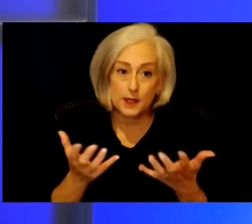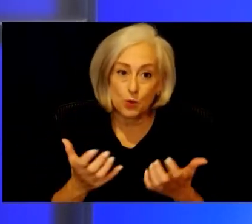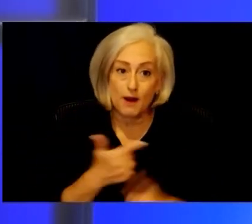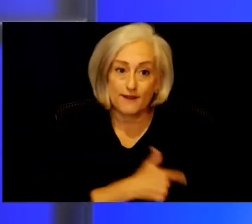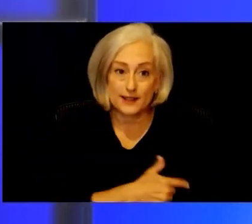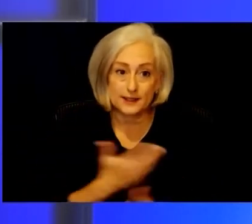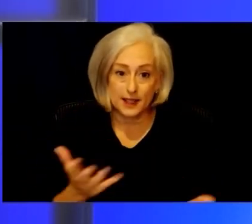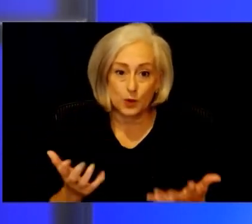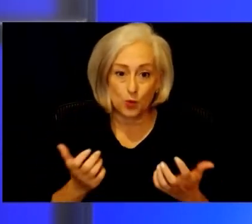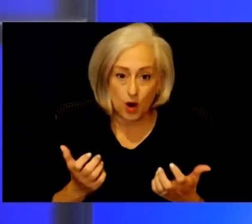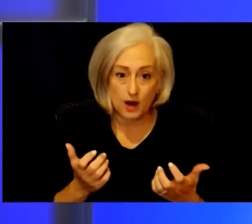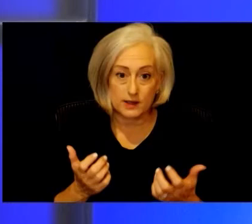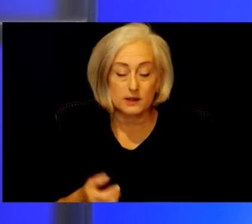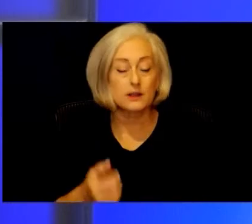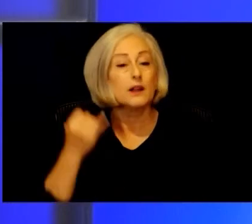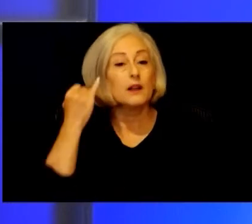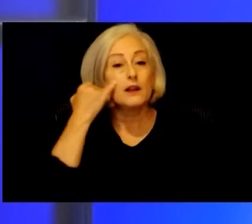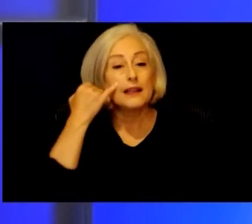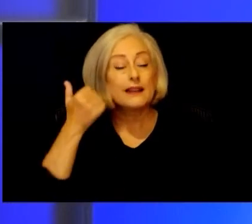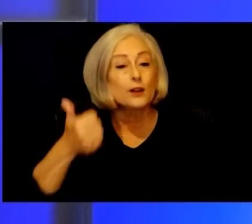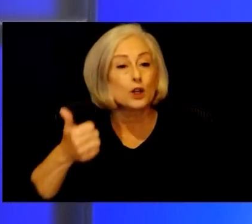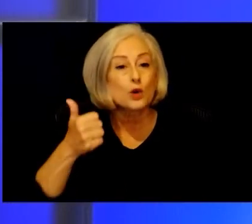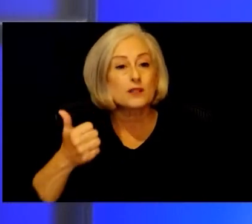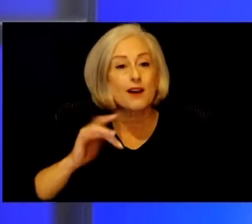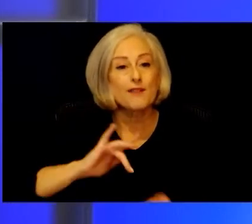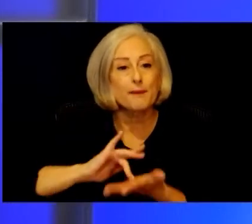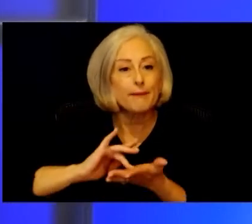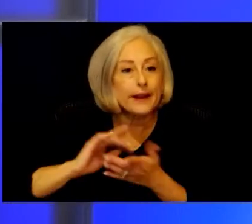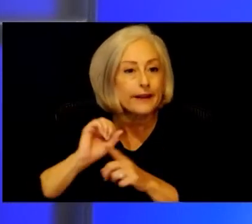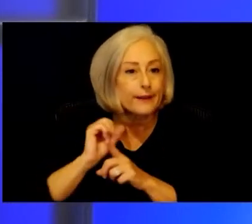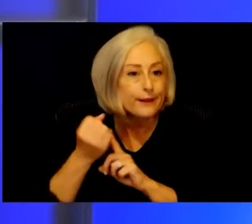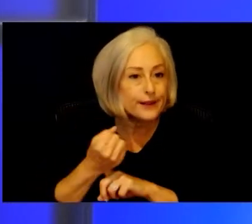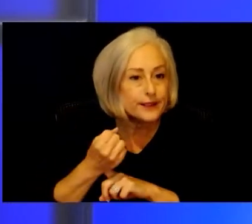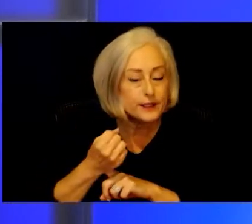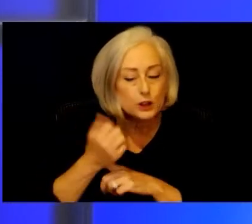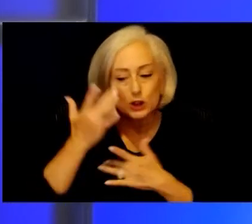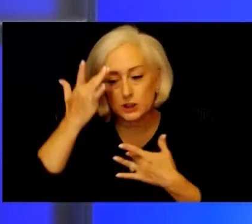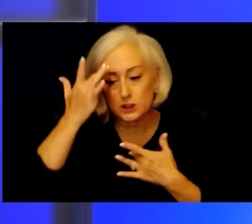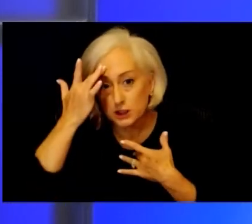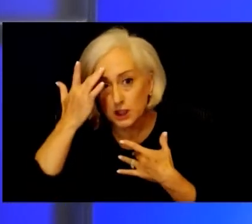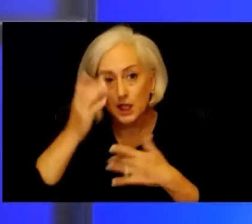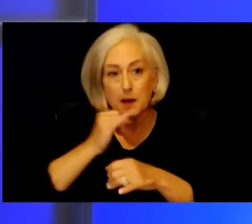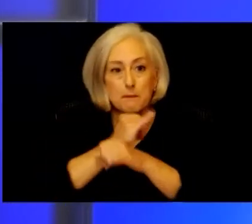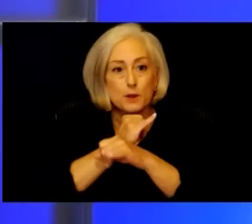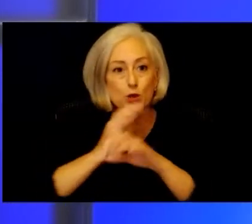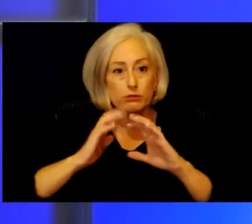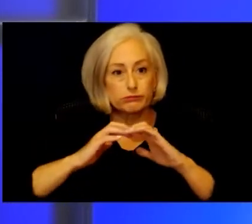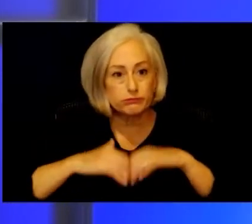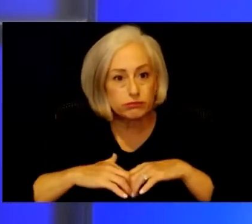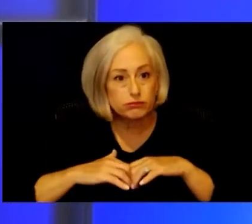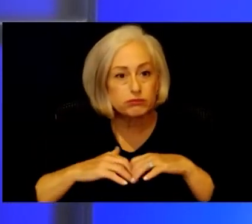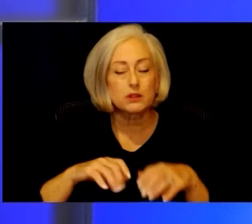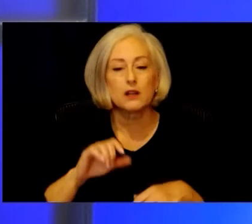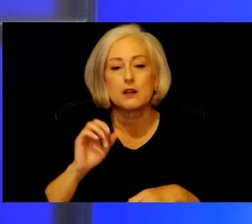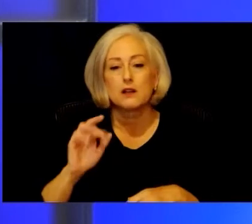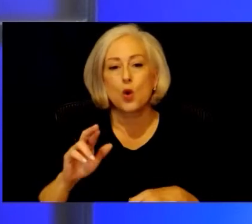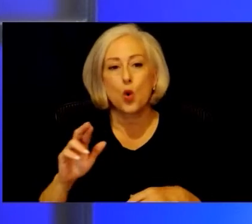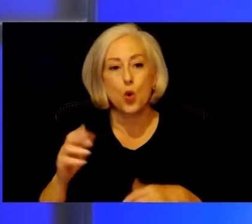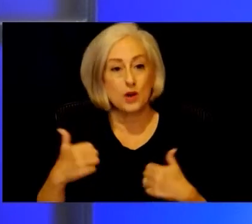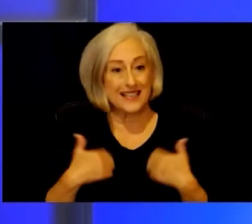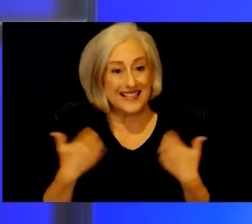have certain medical conditions or you're immunosuppressed or young kids, then there also is an